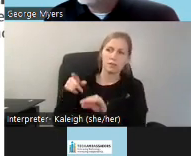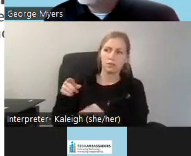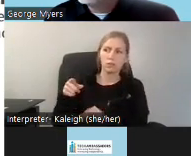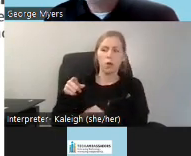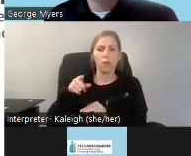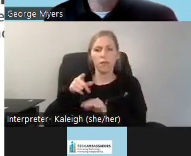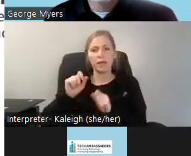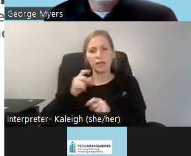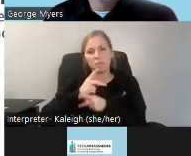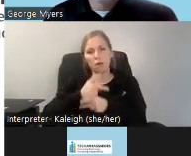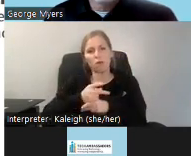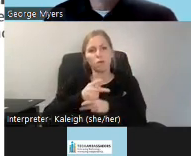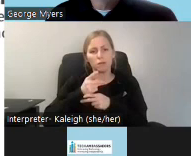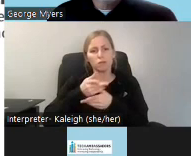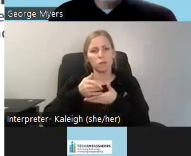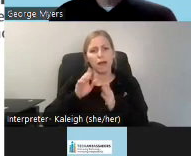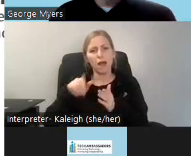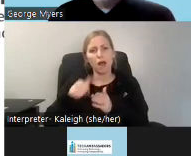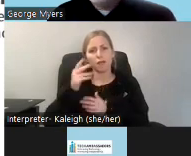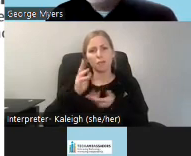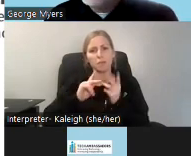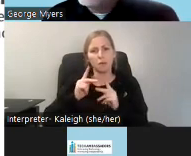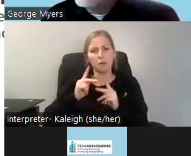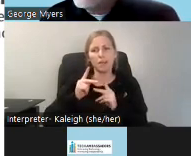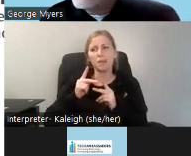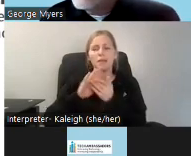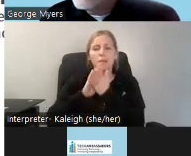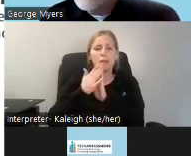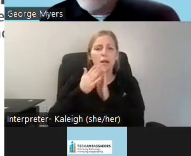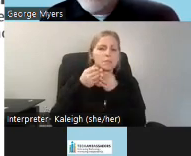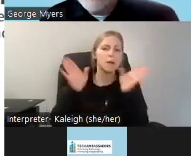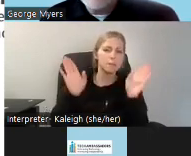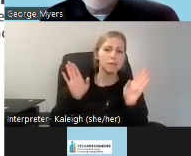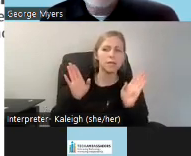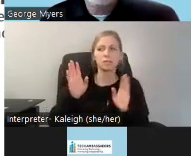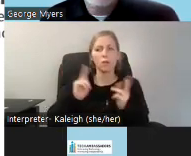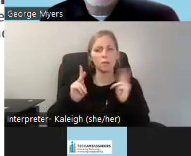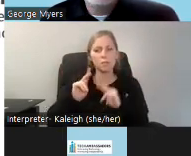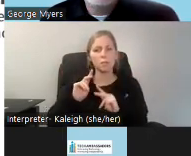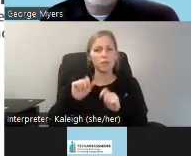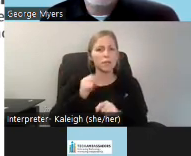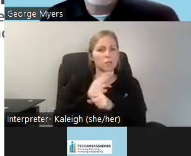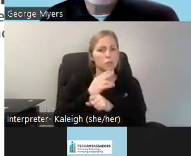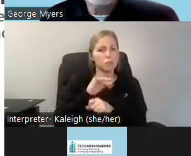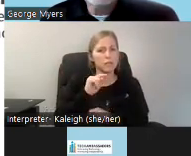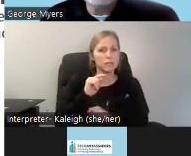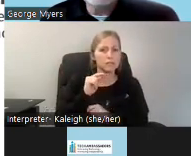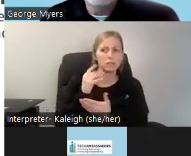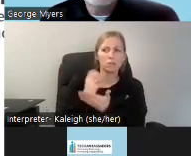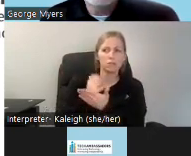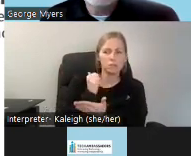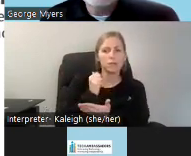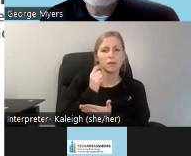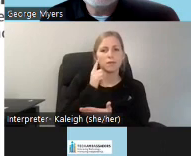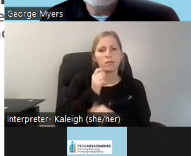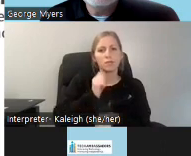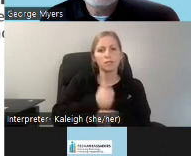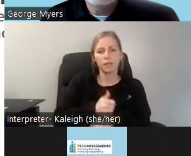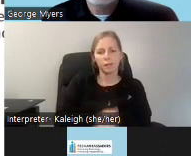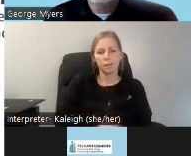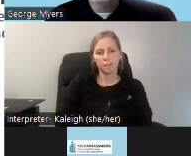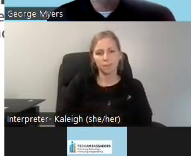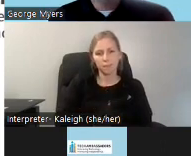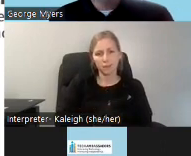people use to set that up. That's and neat. like there's